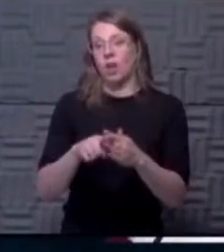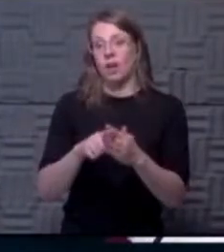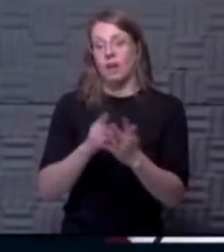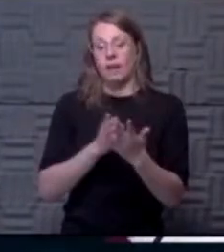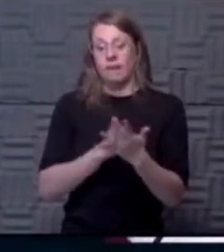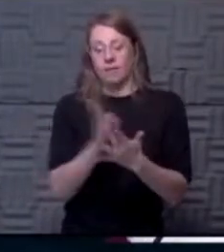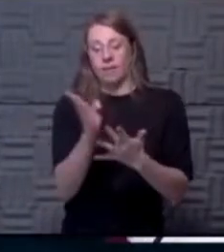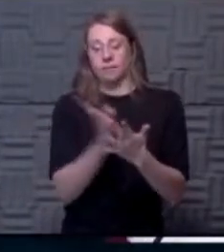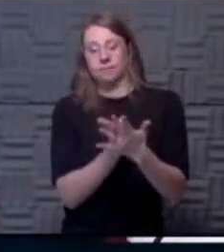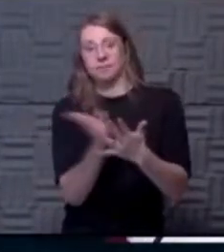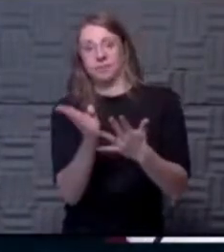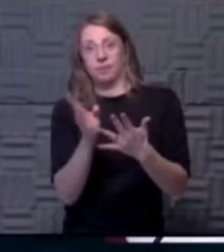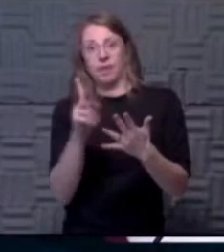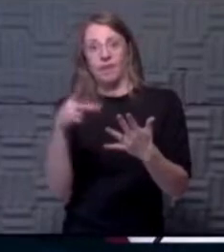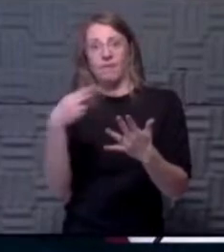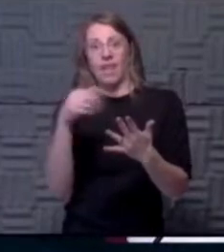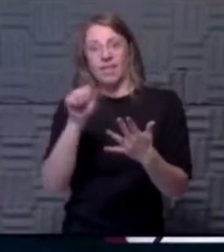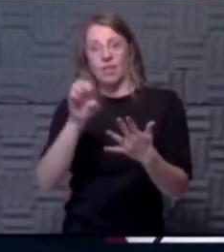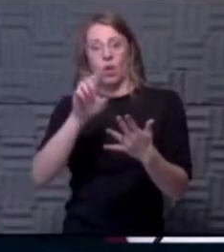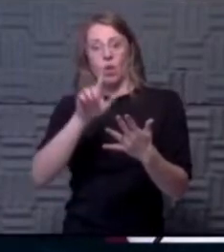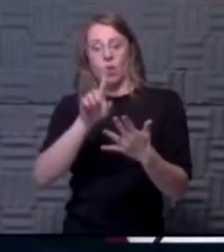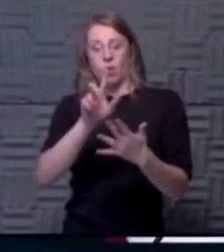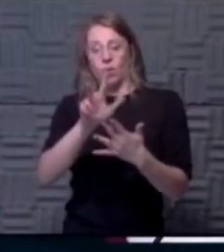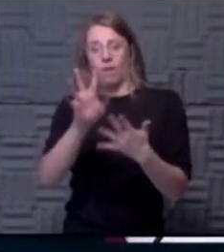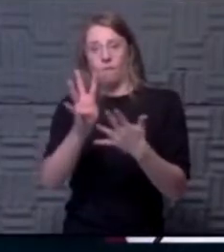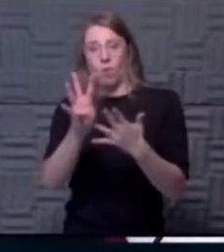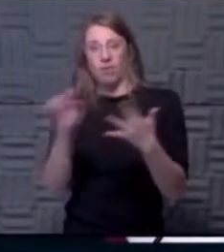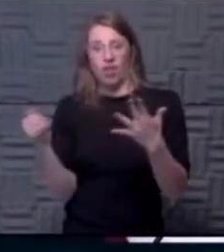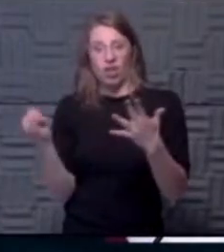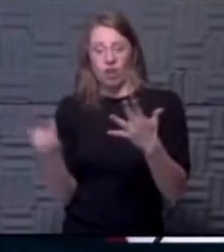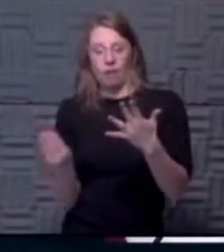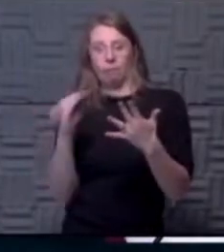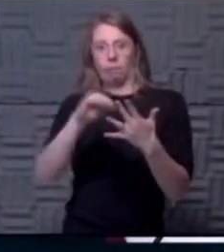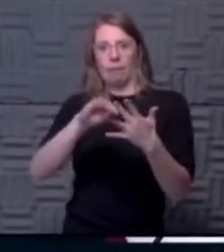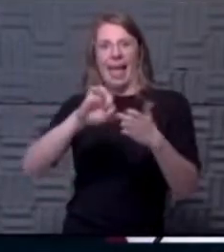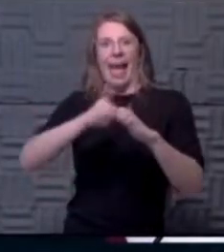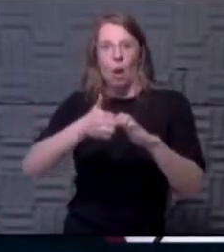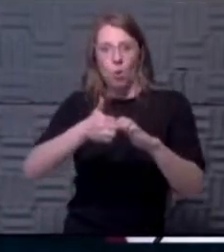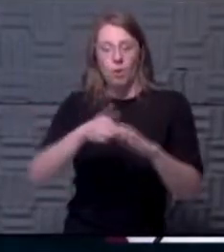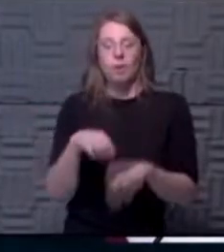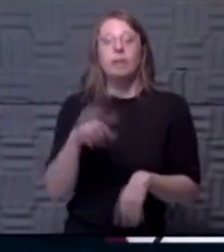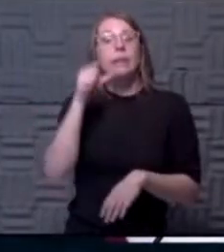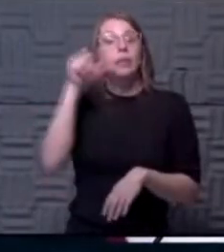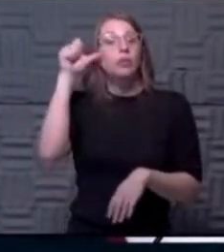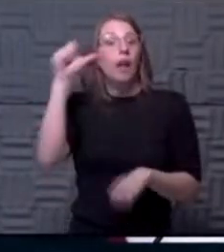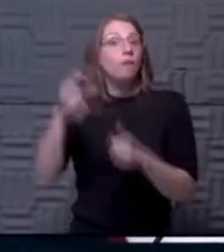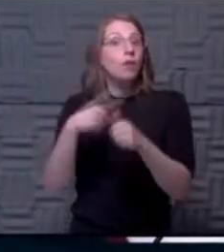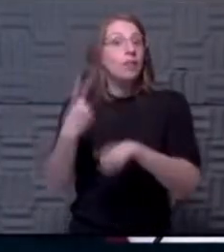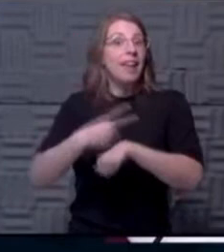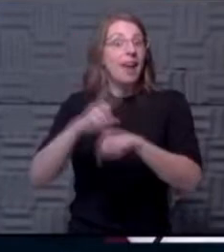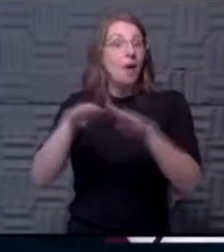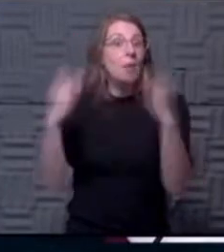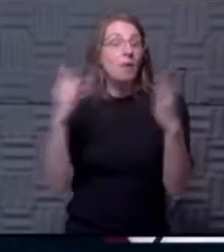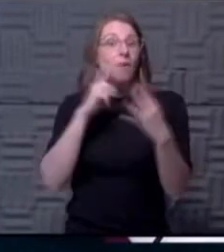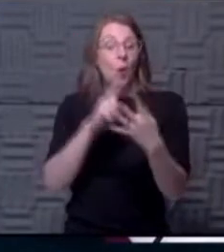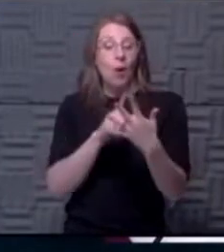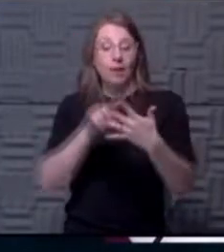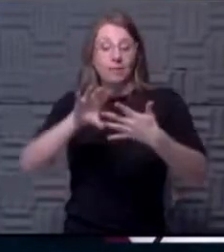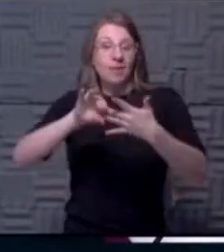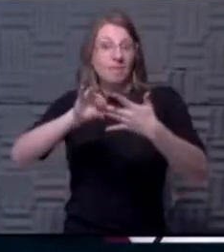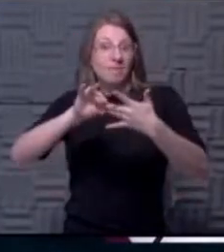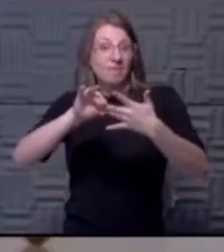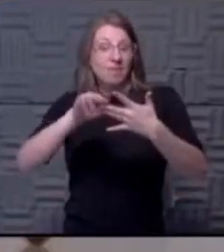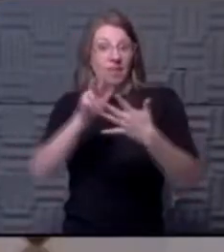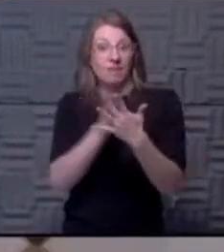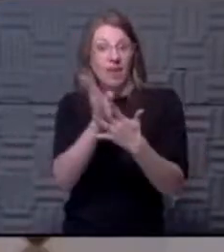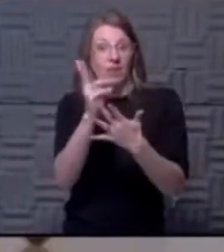phase 3 and 4 and how Johnson & Johnson is going to play a part in that. How did yesterday go, the first day really open to phase 3 and phase 4 in